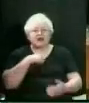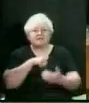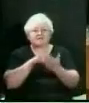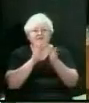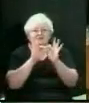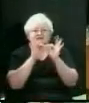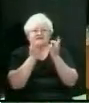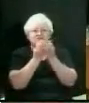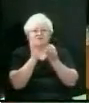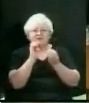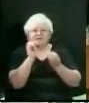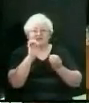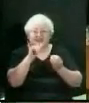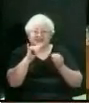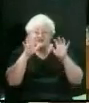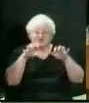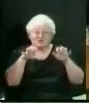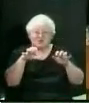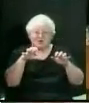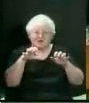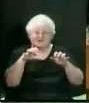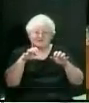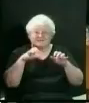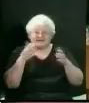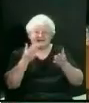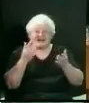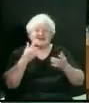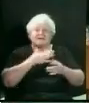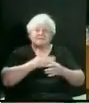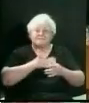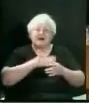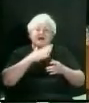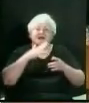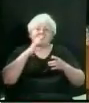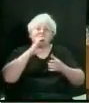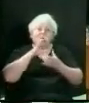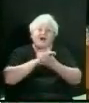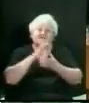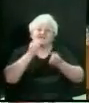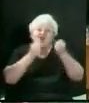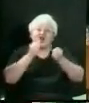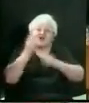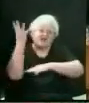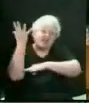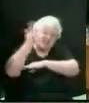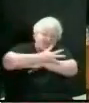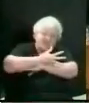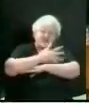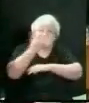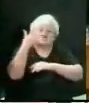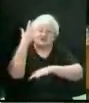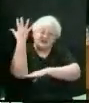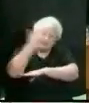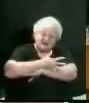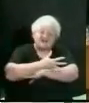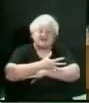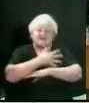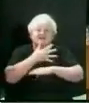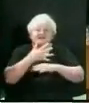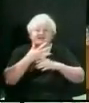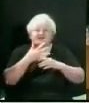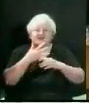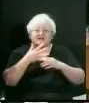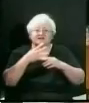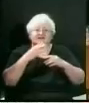through here just a short while ago has knocked down a tree on my wife's car, who's not too far from here, was blocked in